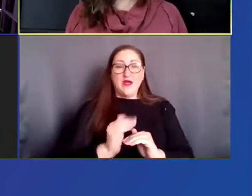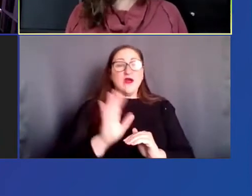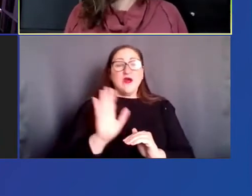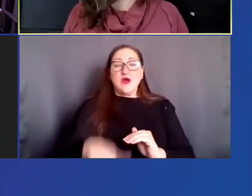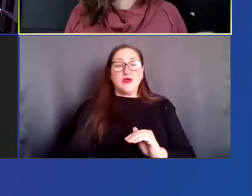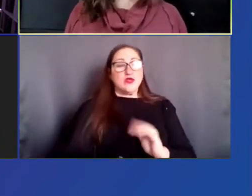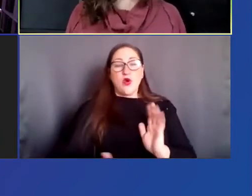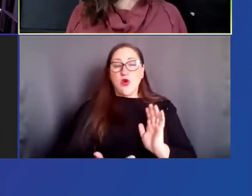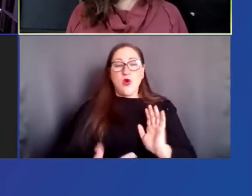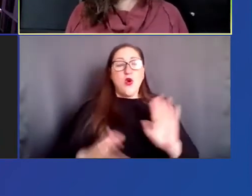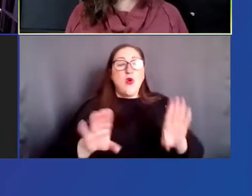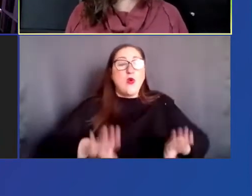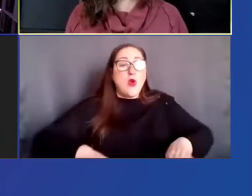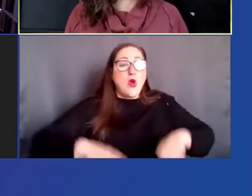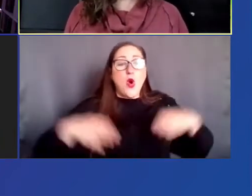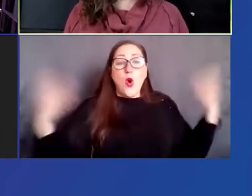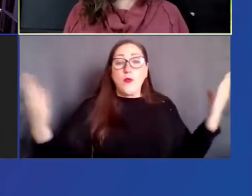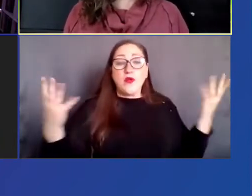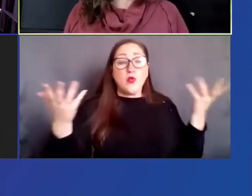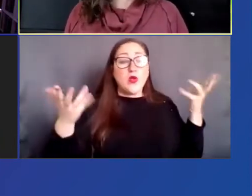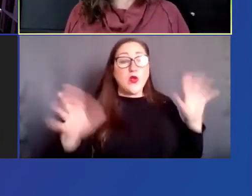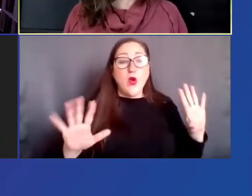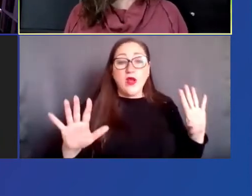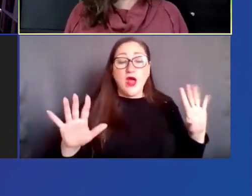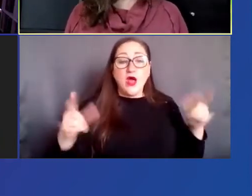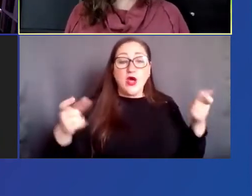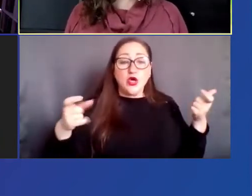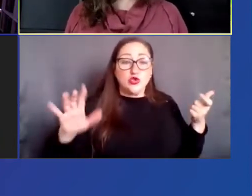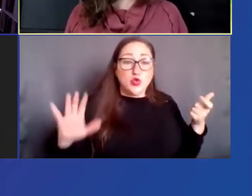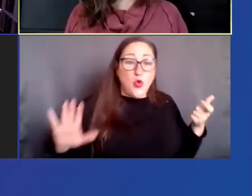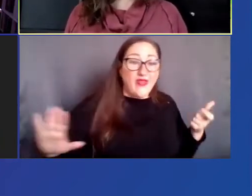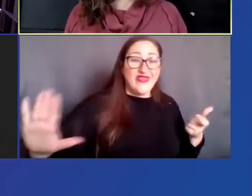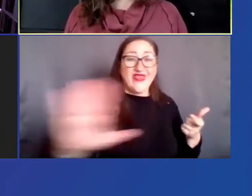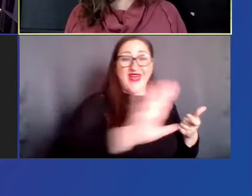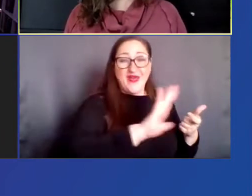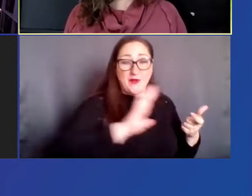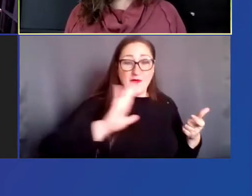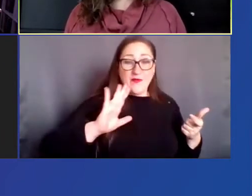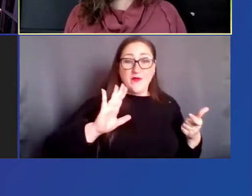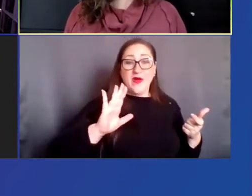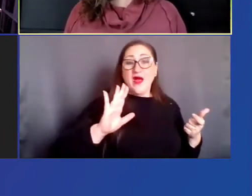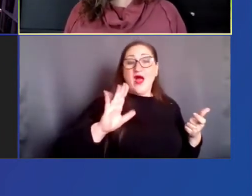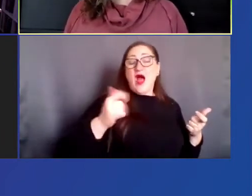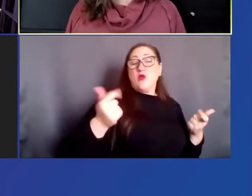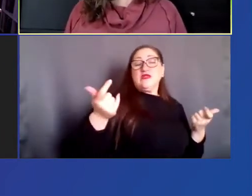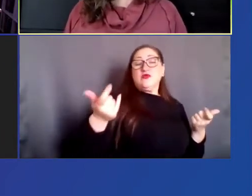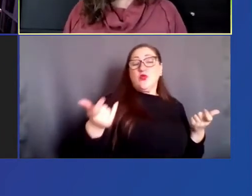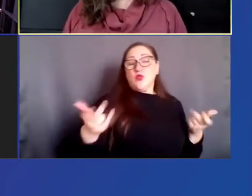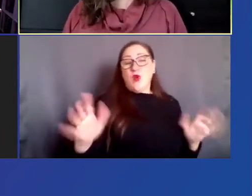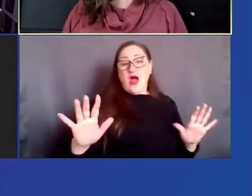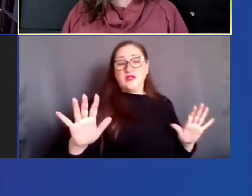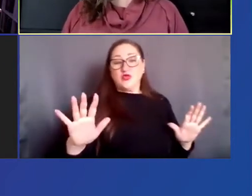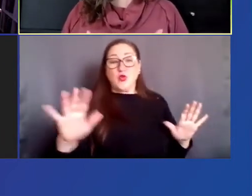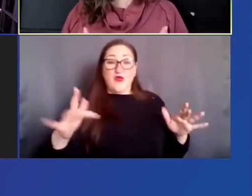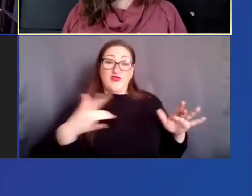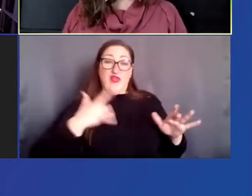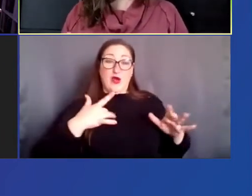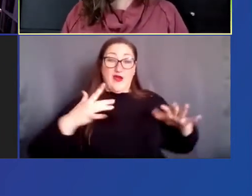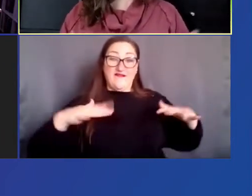to control anyone's voice and we did not want to control anyone's sense of space meant that we